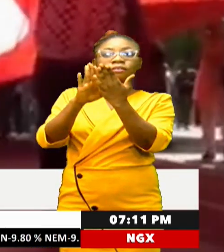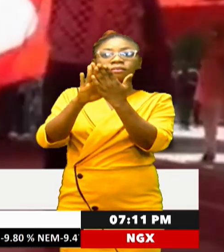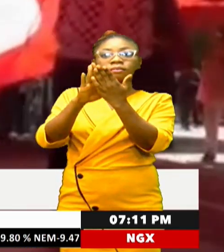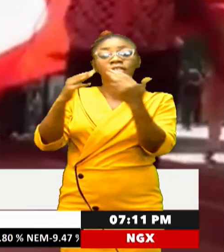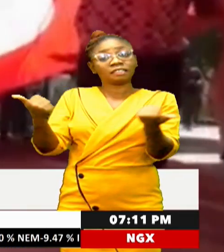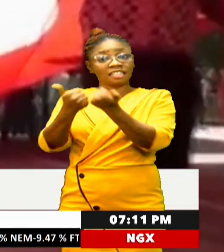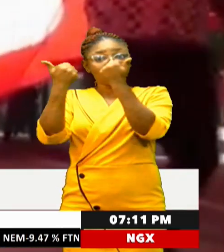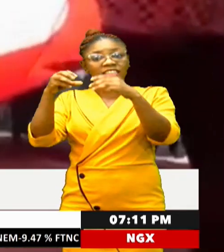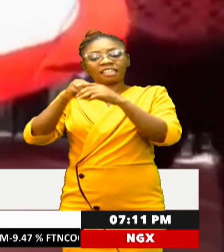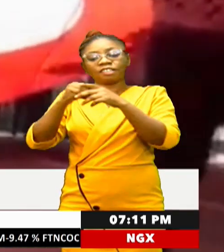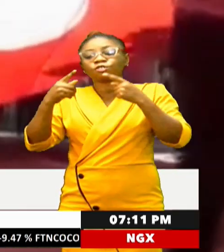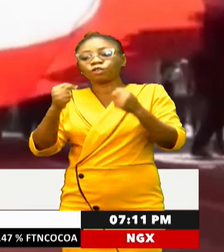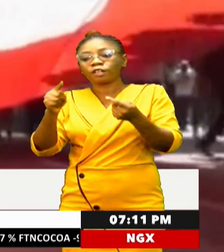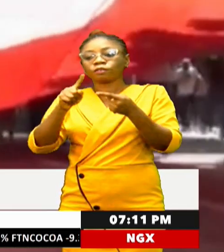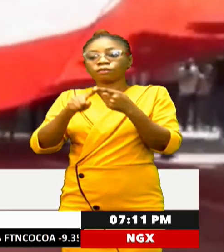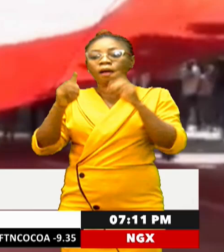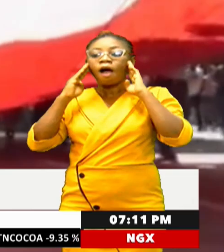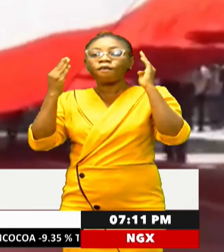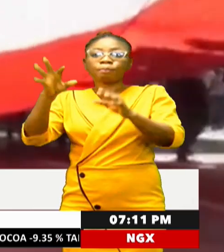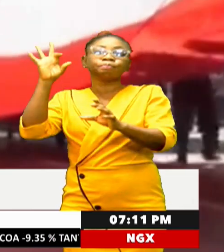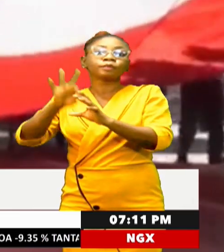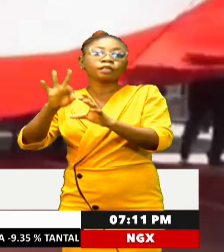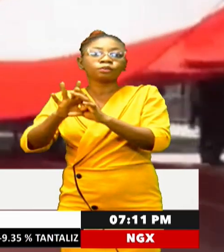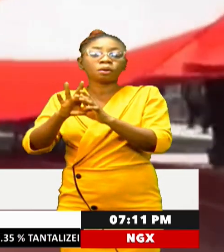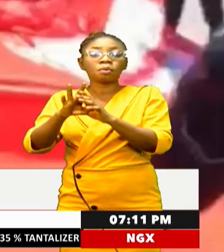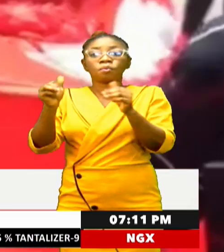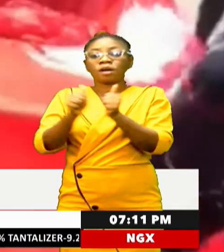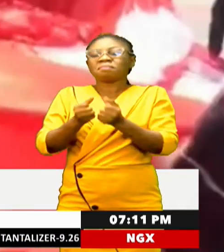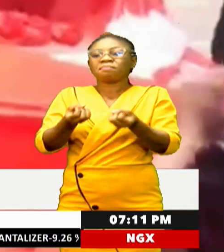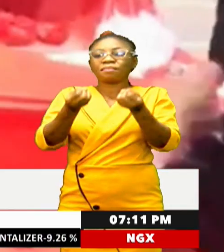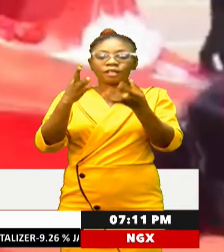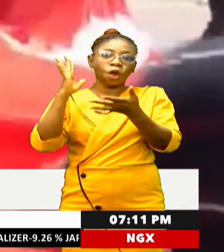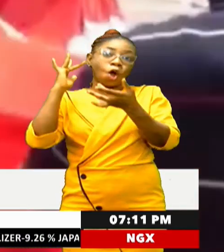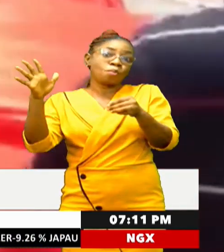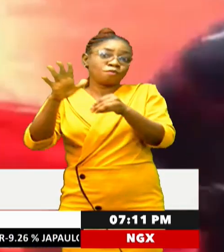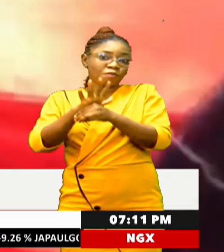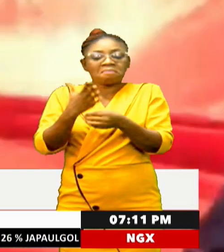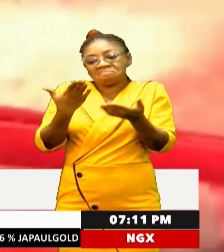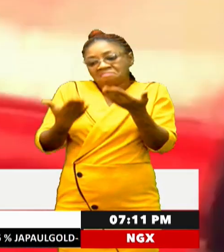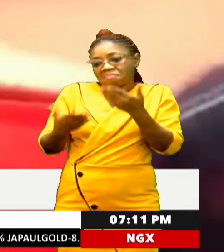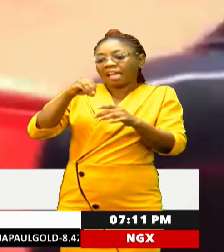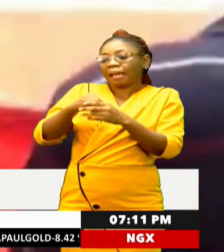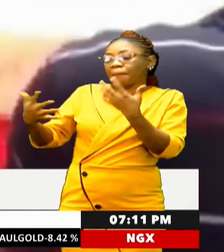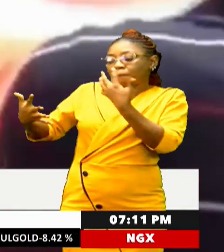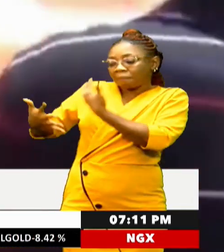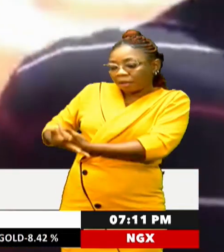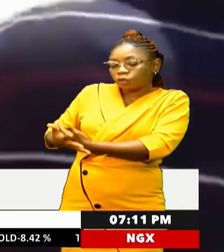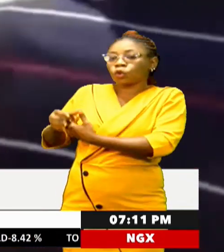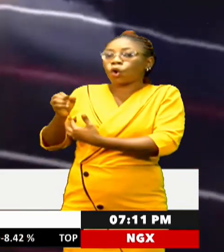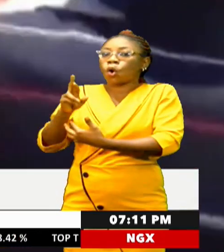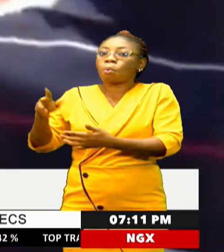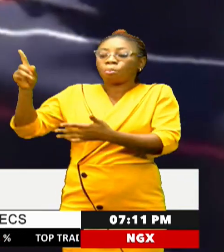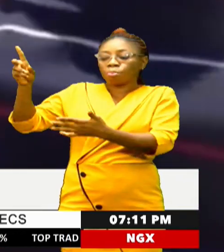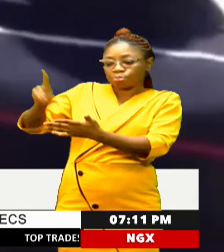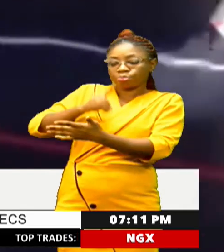their bid to run for office, while several would-be hopefuls are either in prison or being prosecuted. To